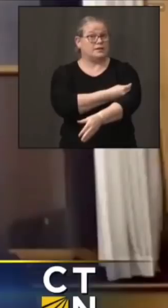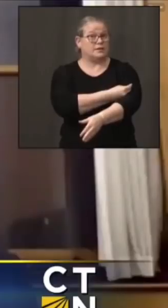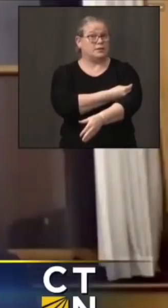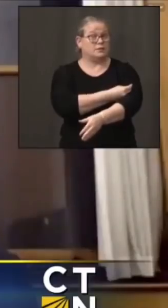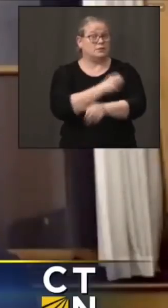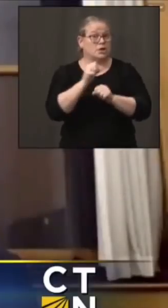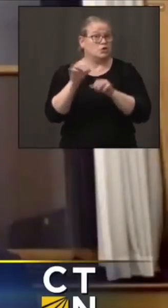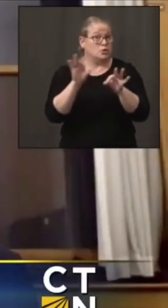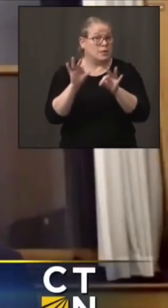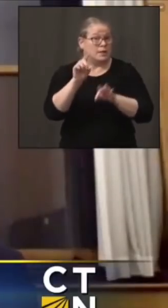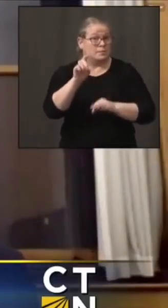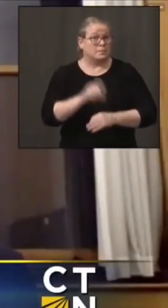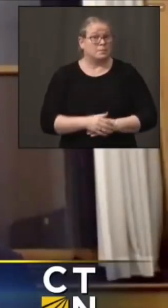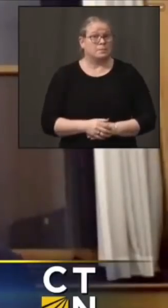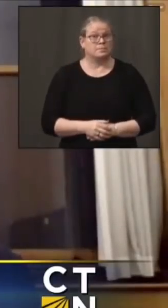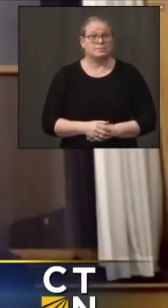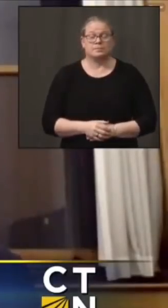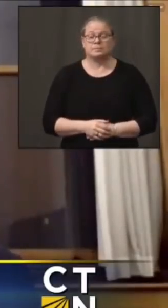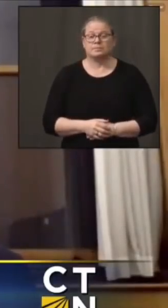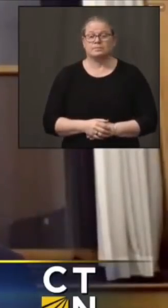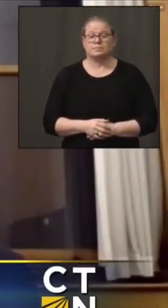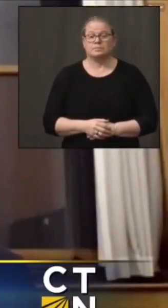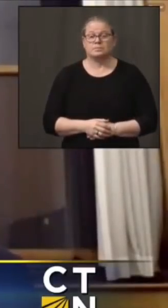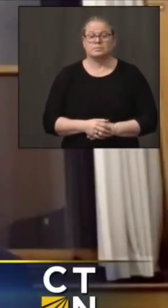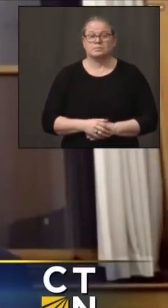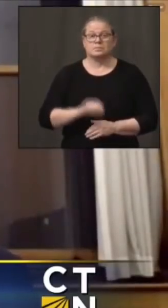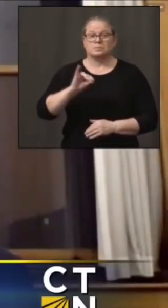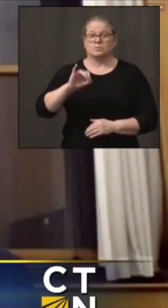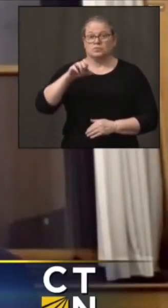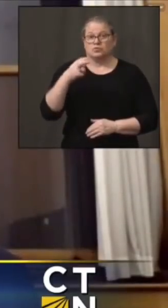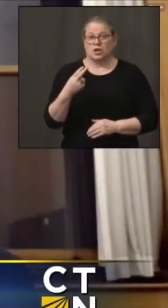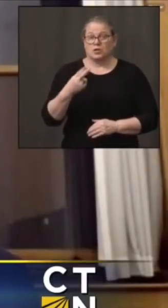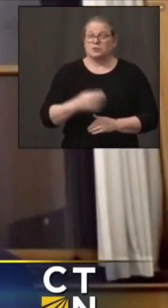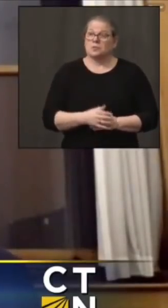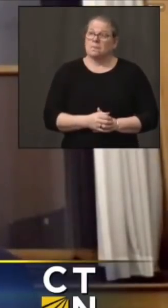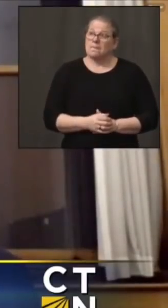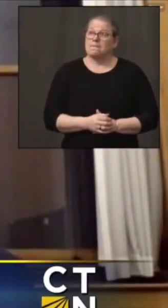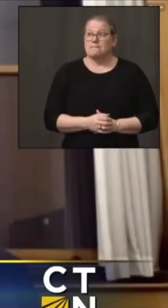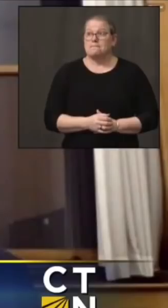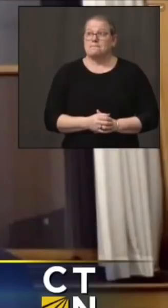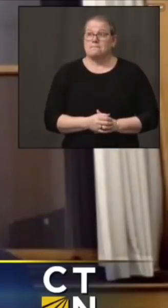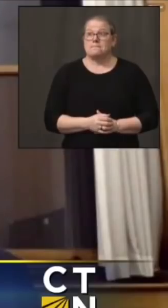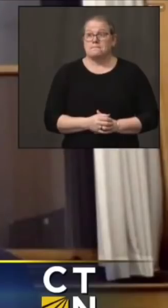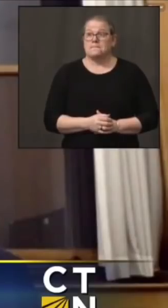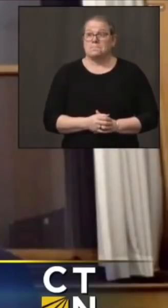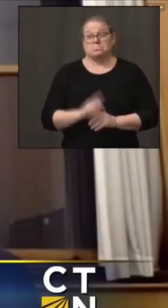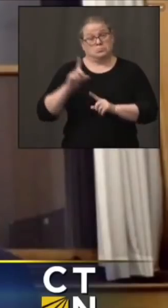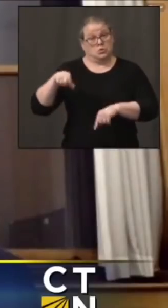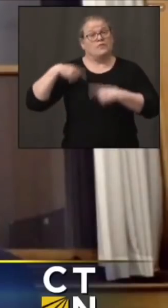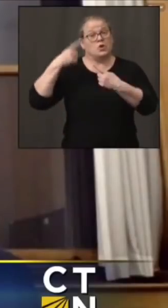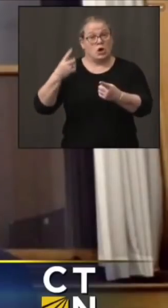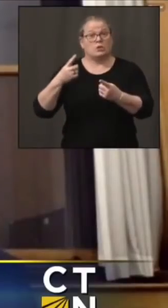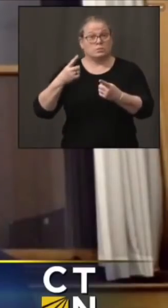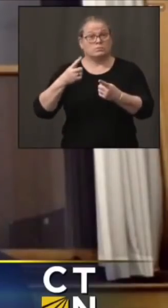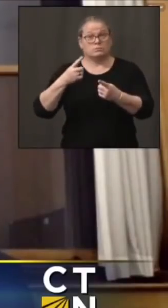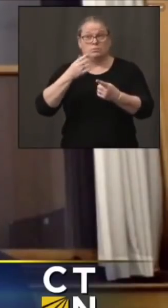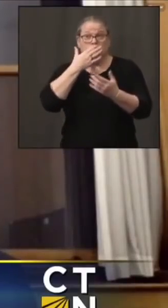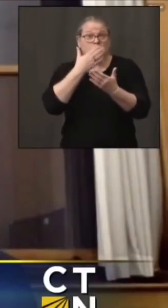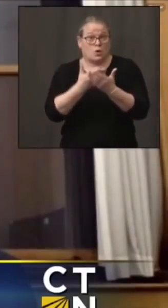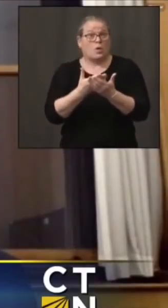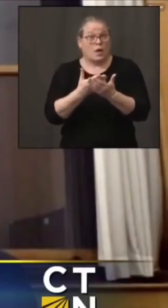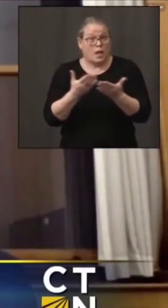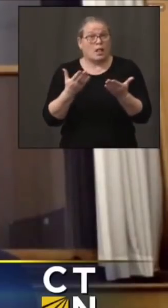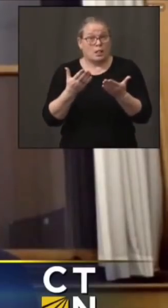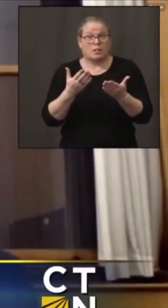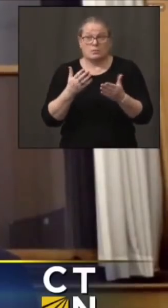Well, I think, so far it's gone quite well. I mean, I think we've got a lot of our provider community, our